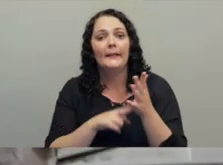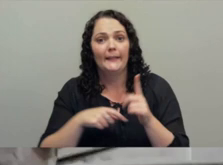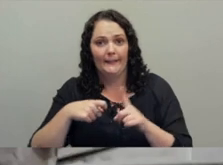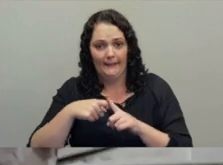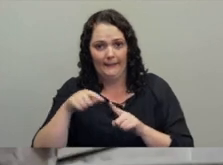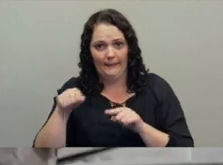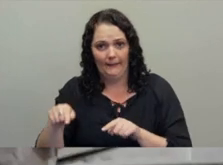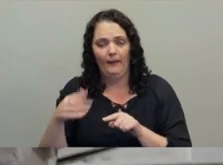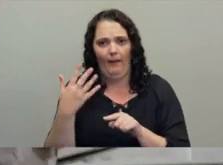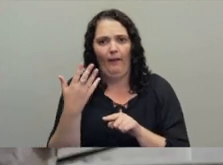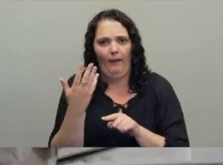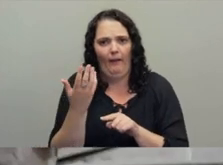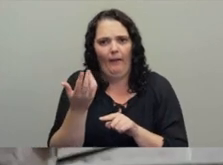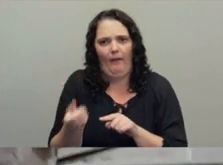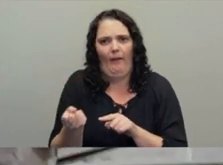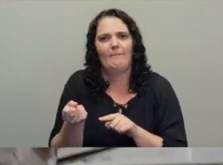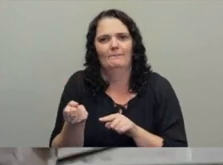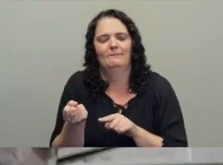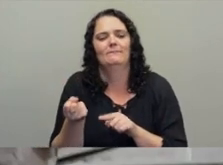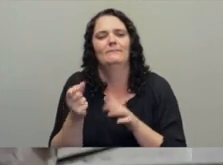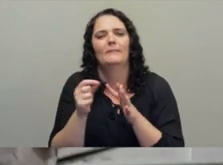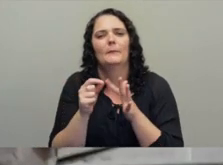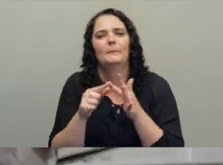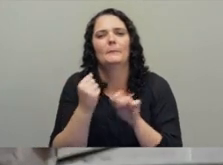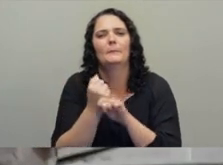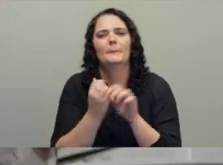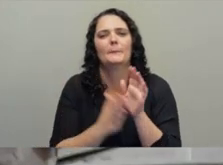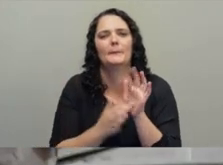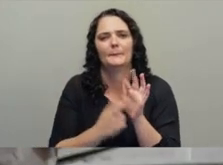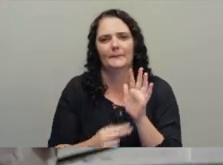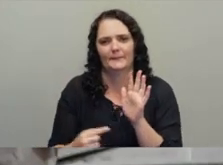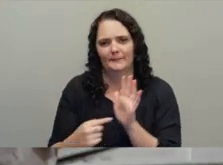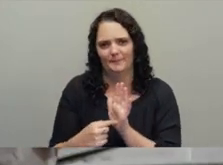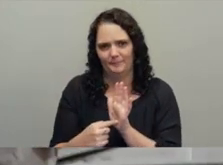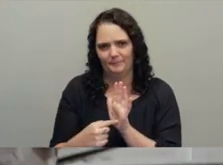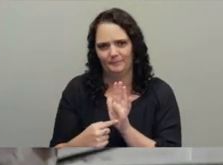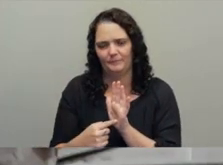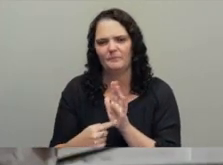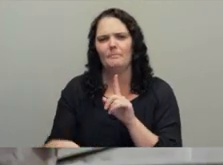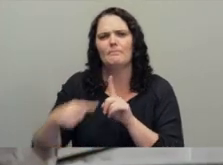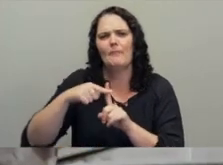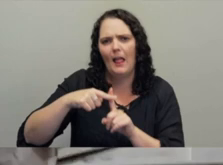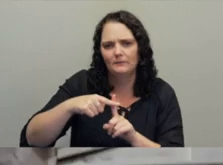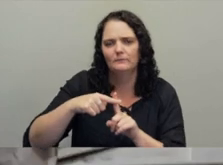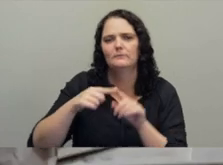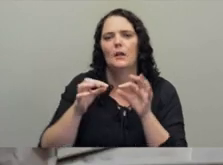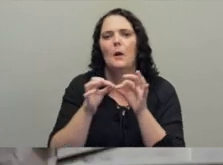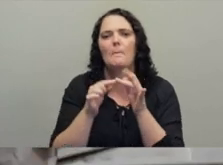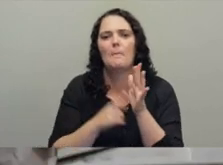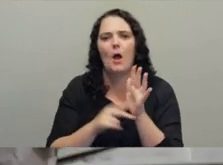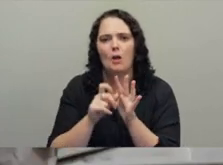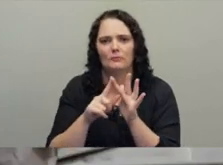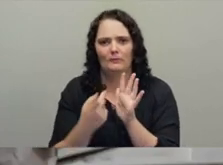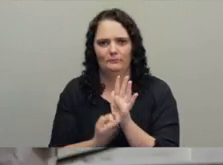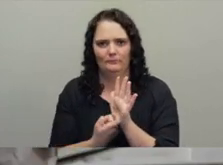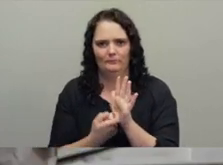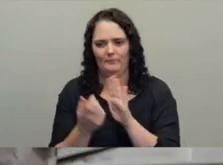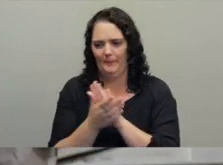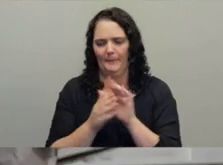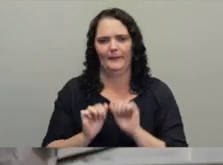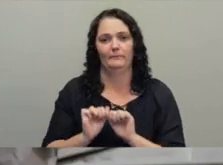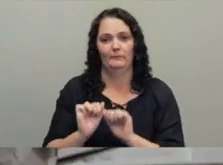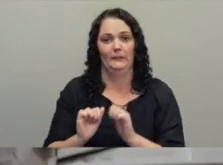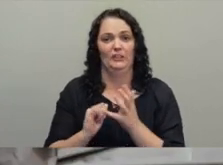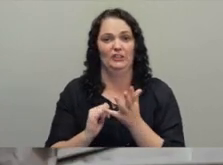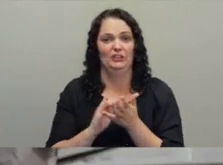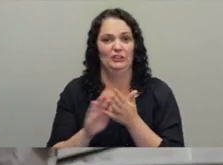and a vehicle and a binder. You know, the ink that I held up before this one has got an artist-grade pigment in it. It's got shellac